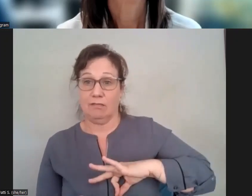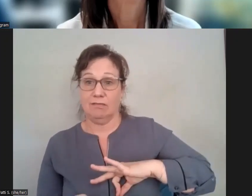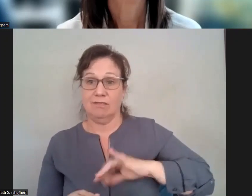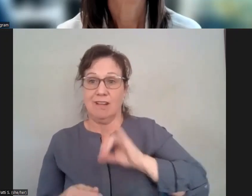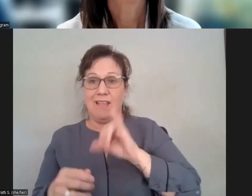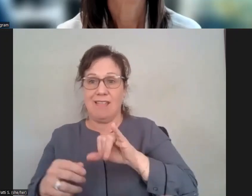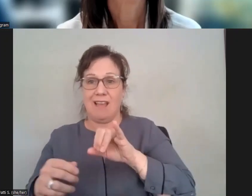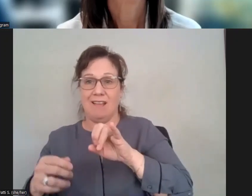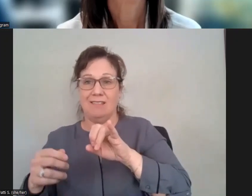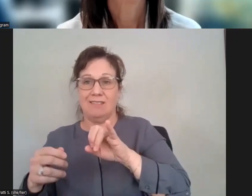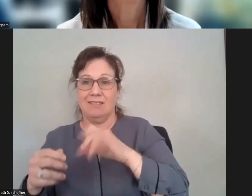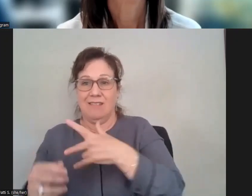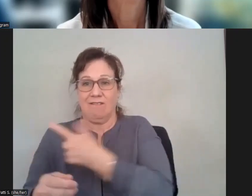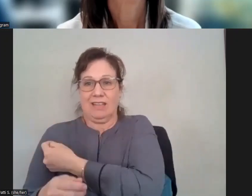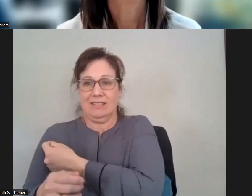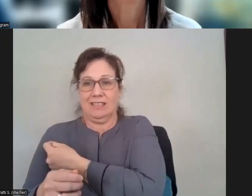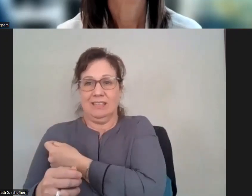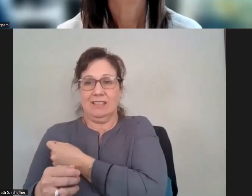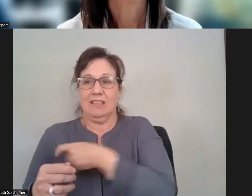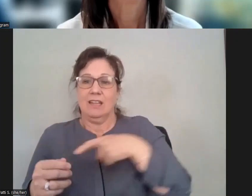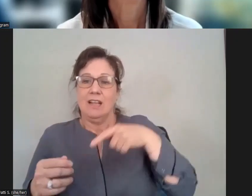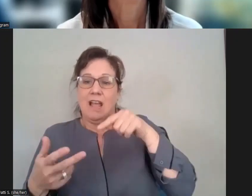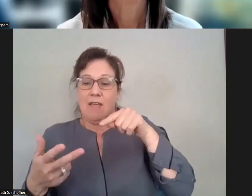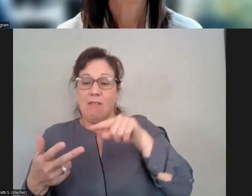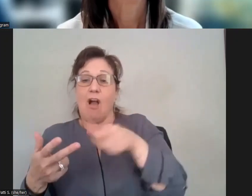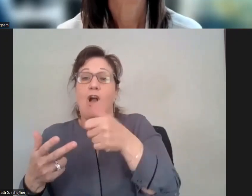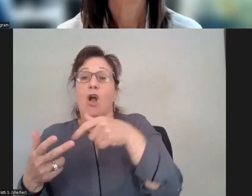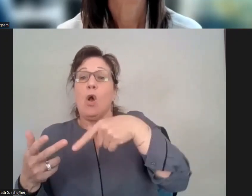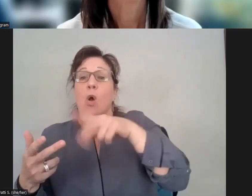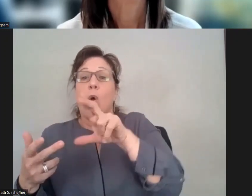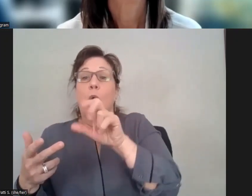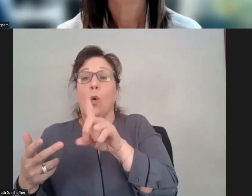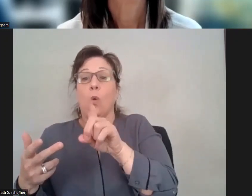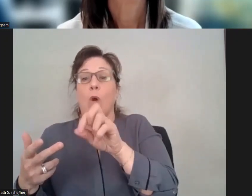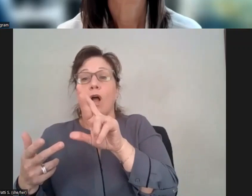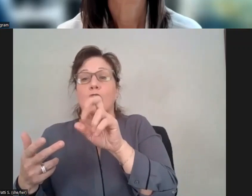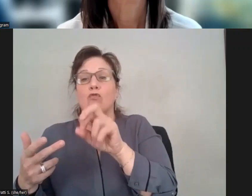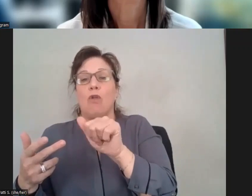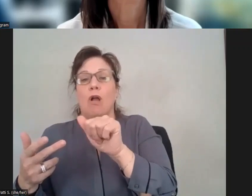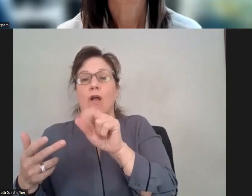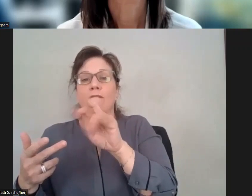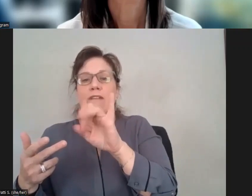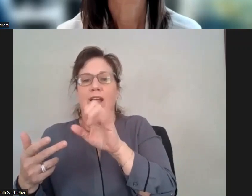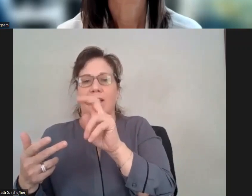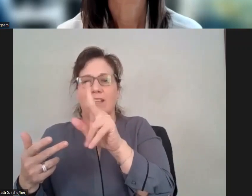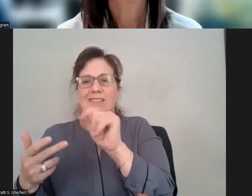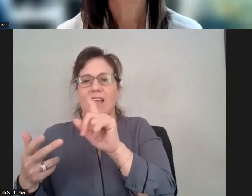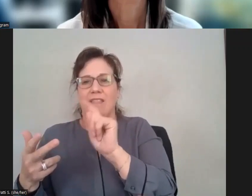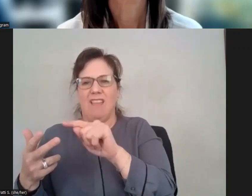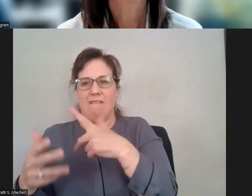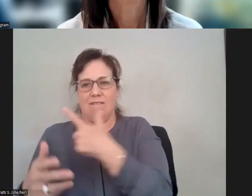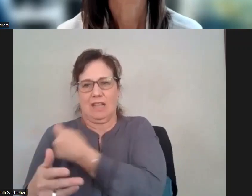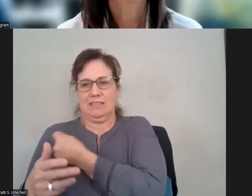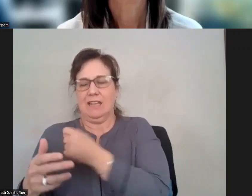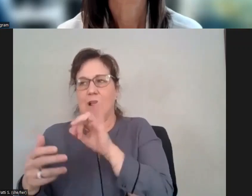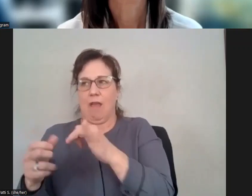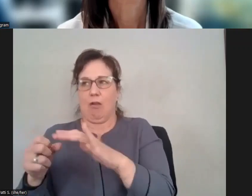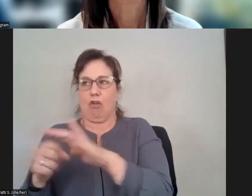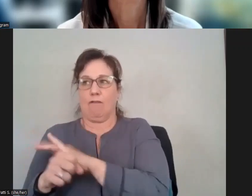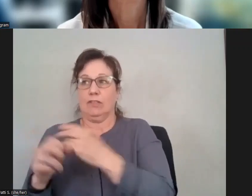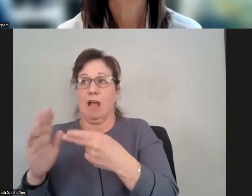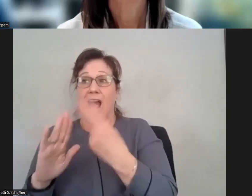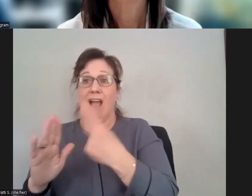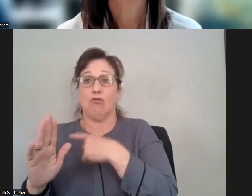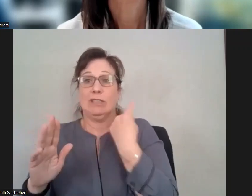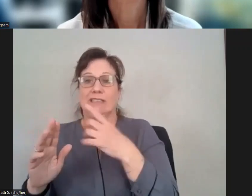not covered by the quadrivalent. So the quadrivalent vaccine covers the 2 highest risks types, the 16 and 18, and it actually